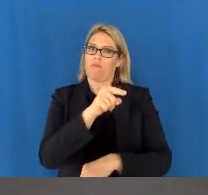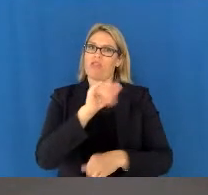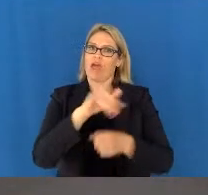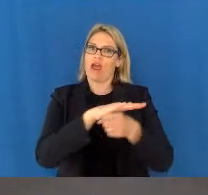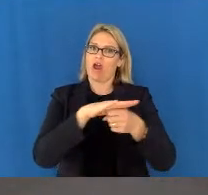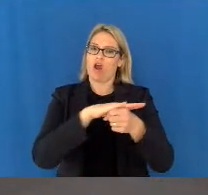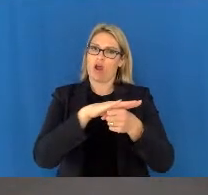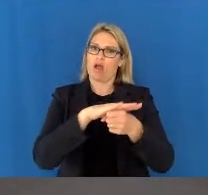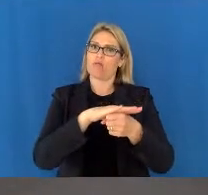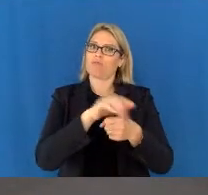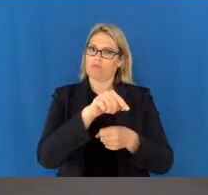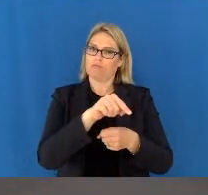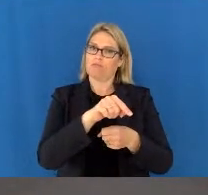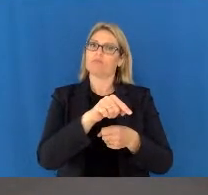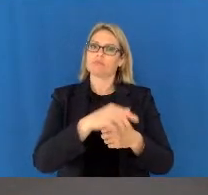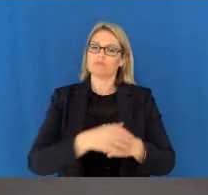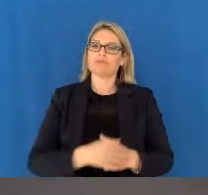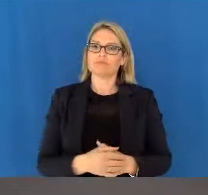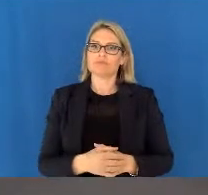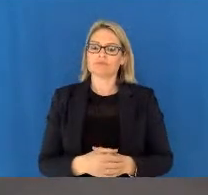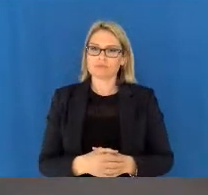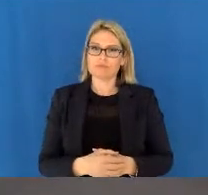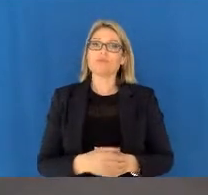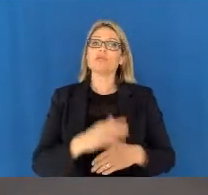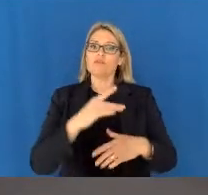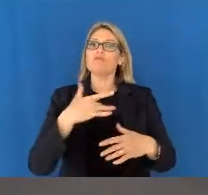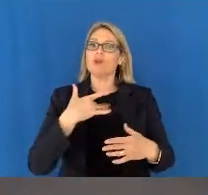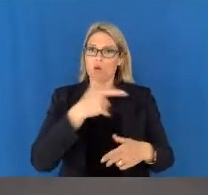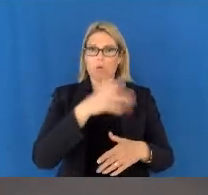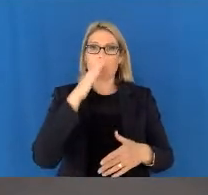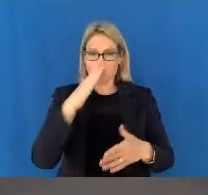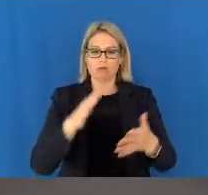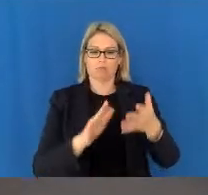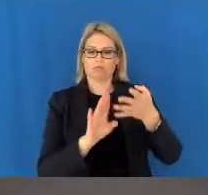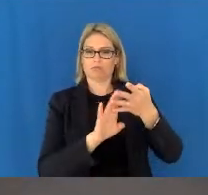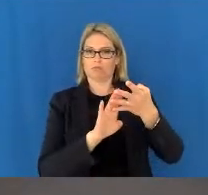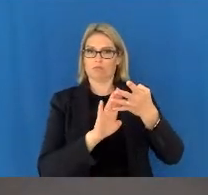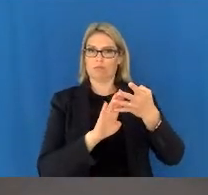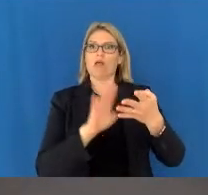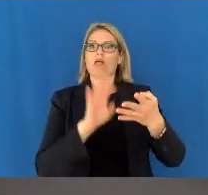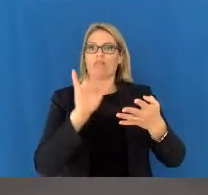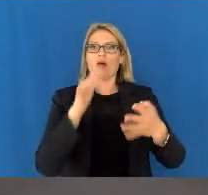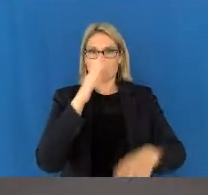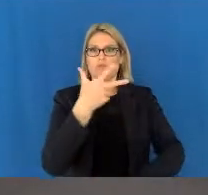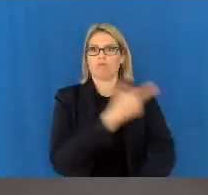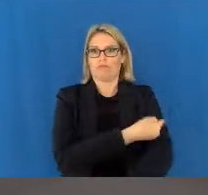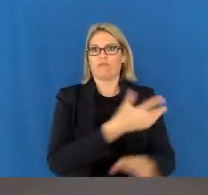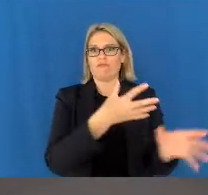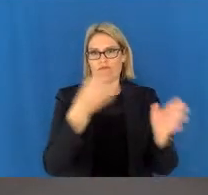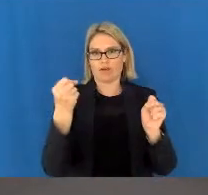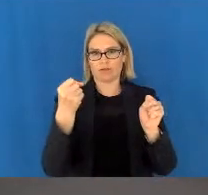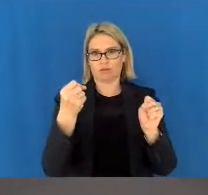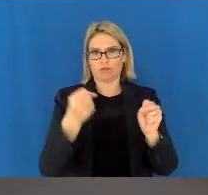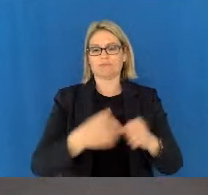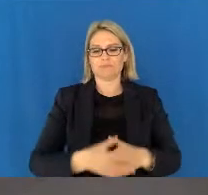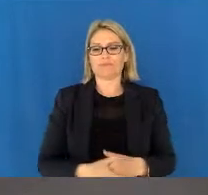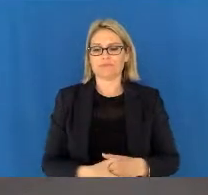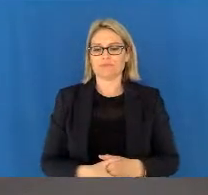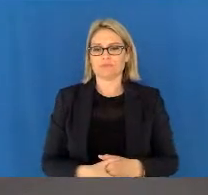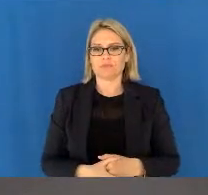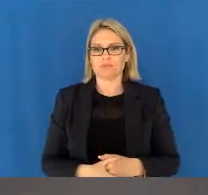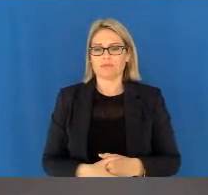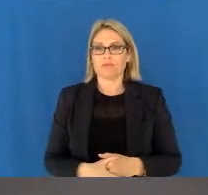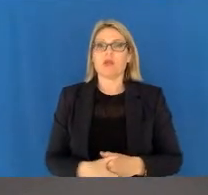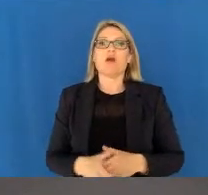the time by which they can be vaccinated for the people who live in that zone. And the strategy